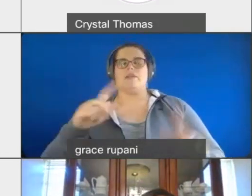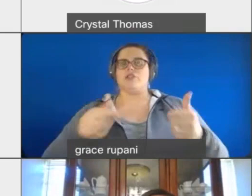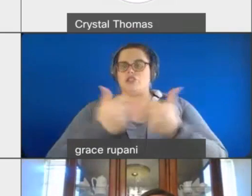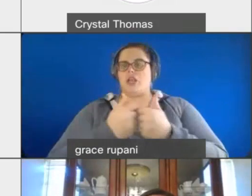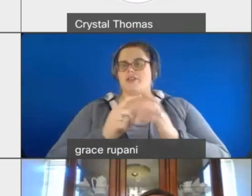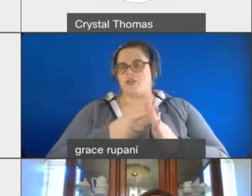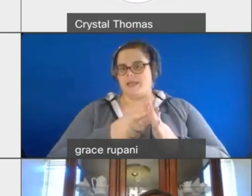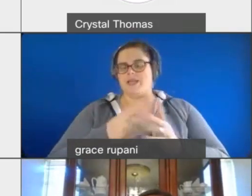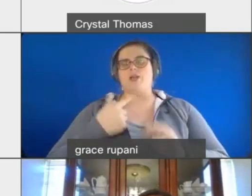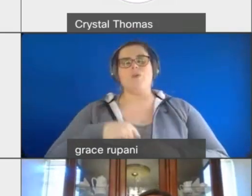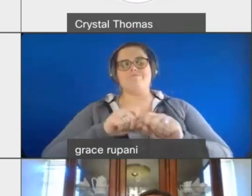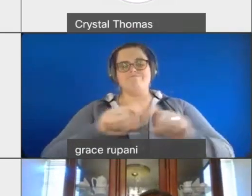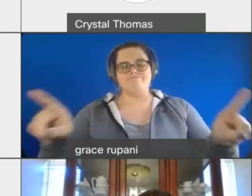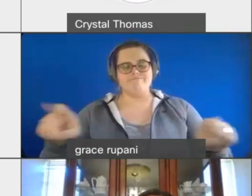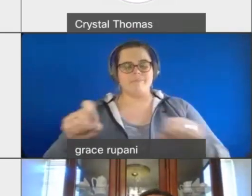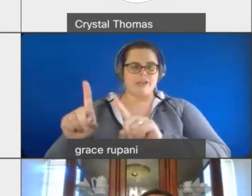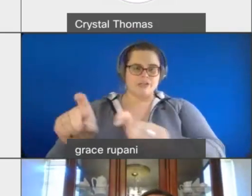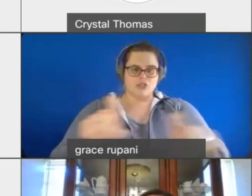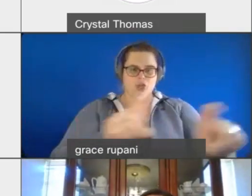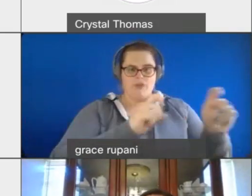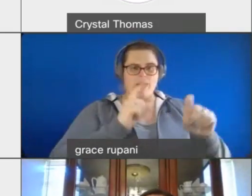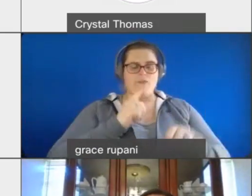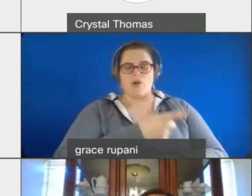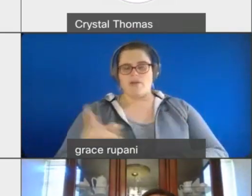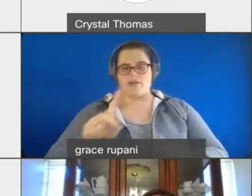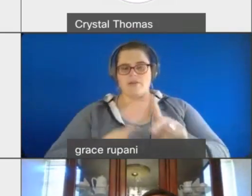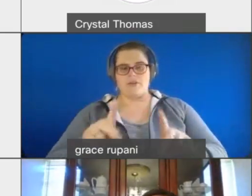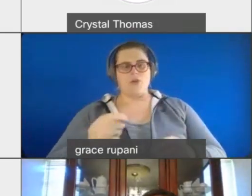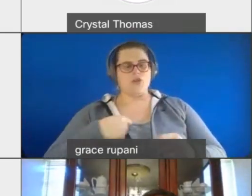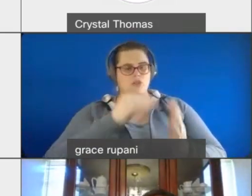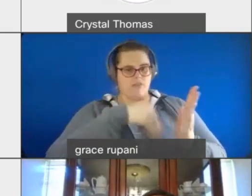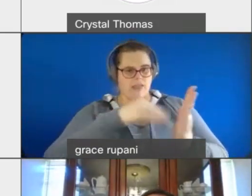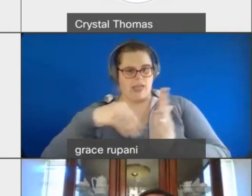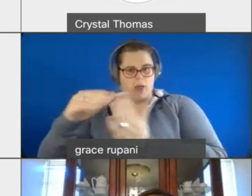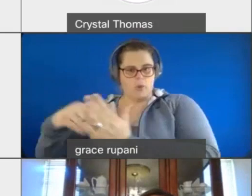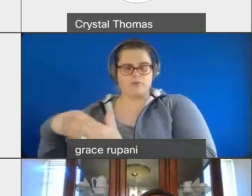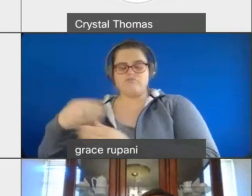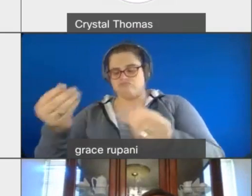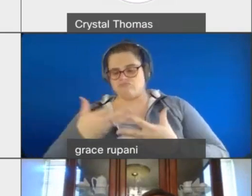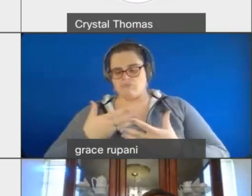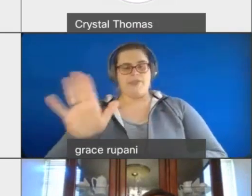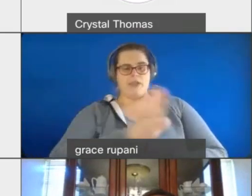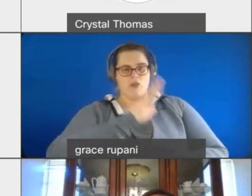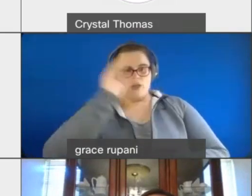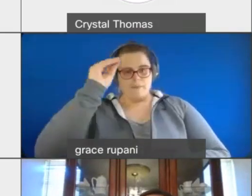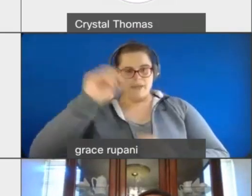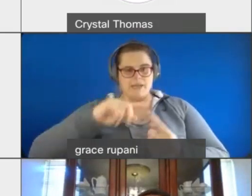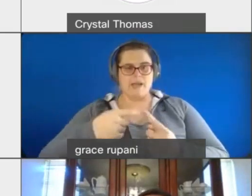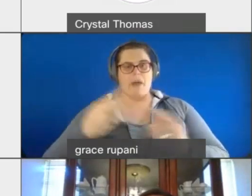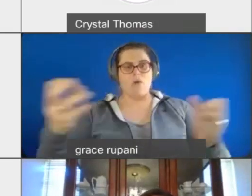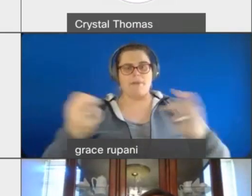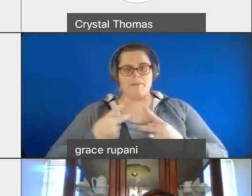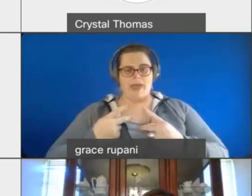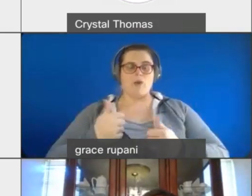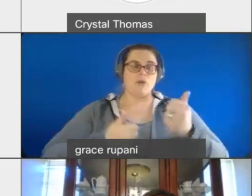for our participants to fill out and let us know how they feel about returning, the days that they'll be returning, so we can